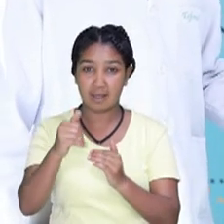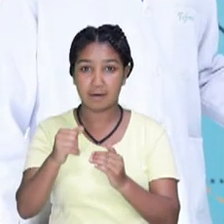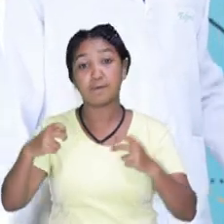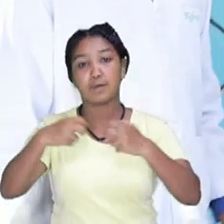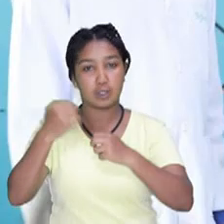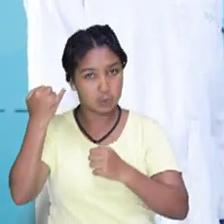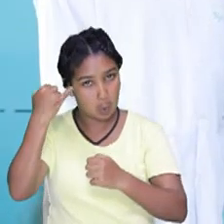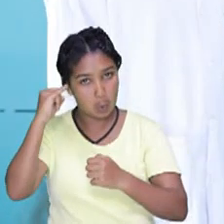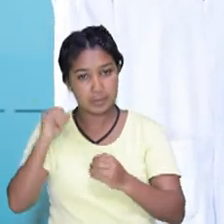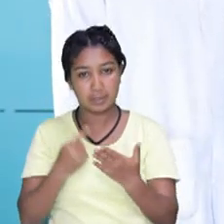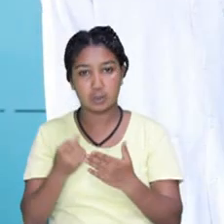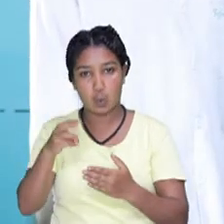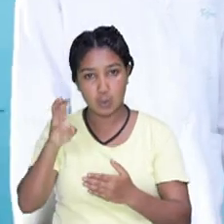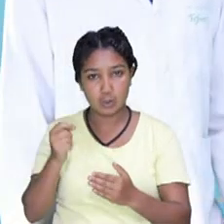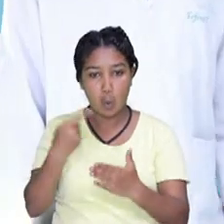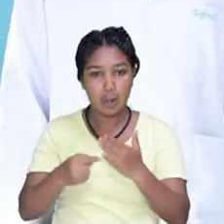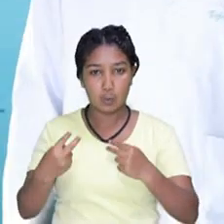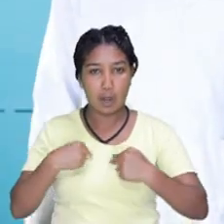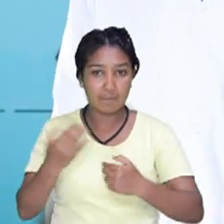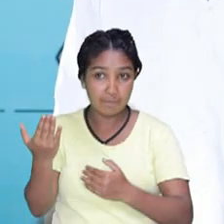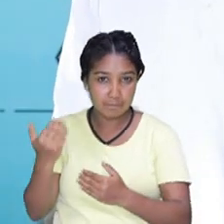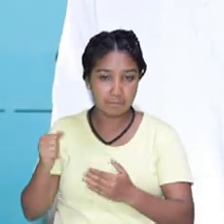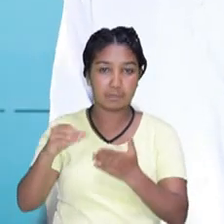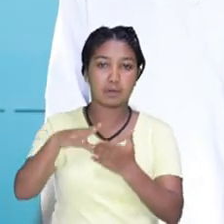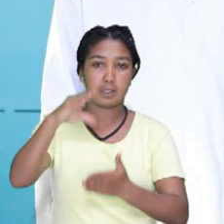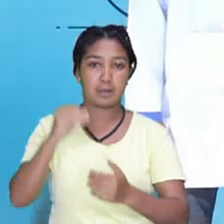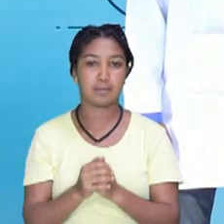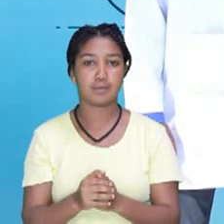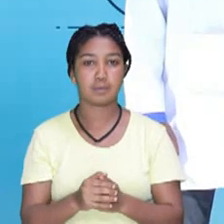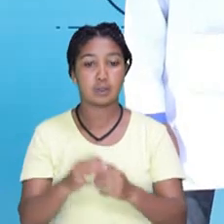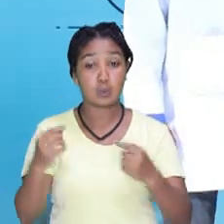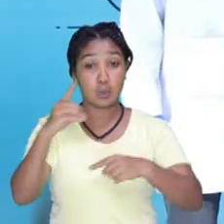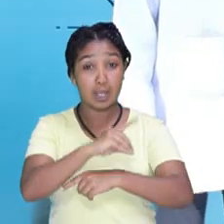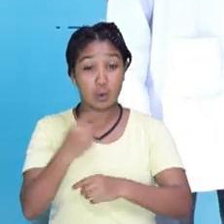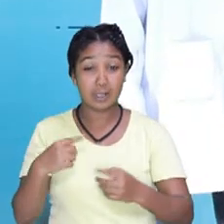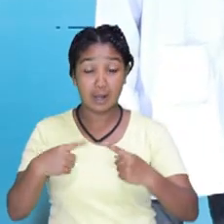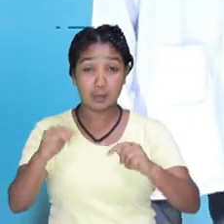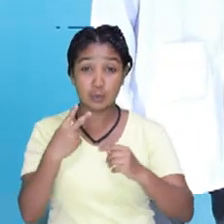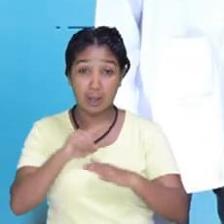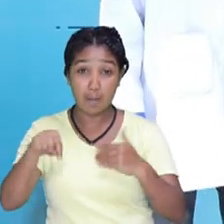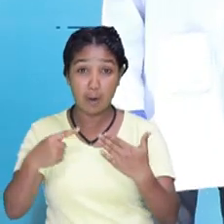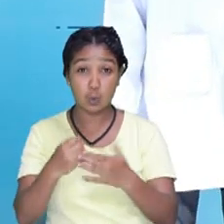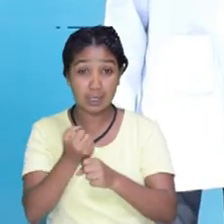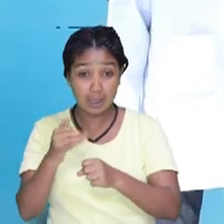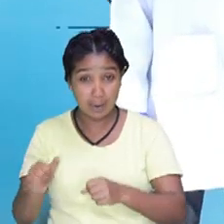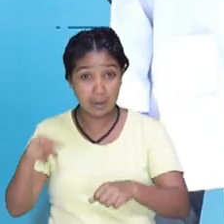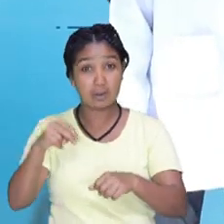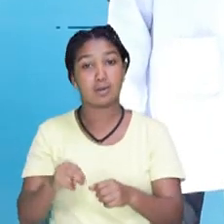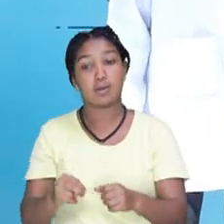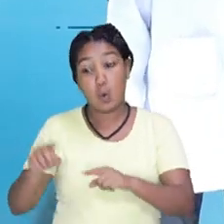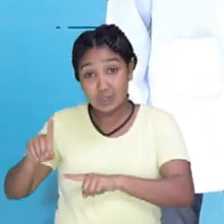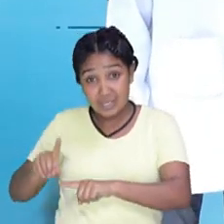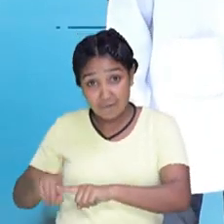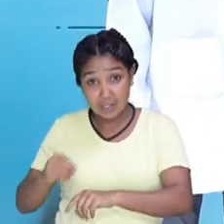physics concepts. Therefore, this was what we have previously seen. So today we'll try to see about work done by conservative